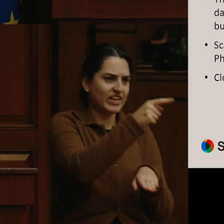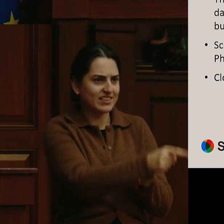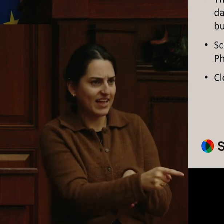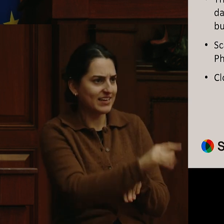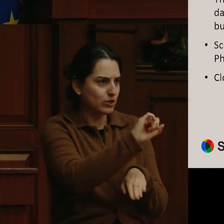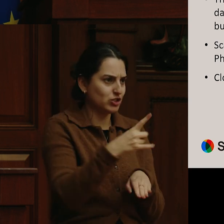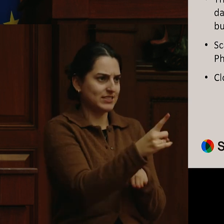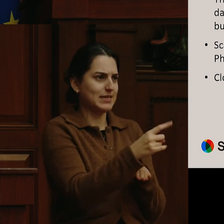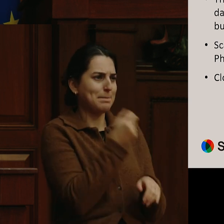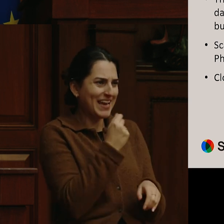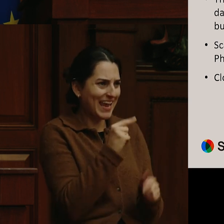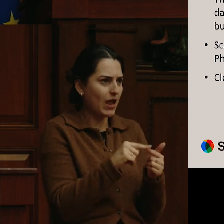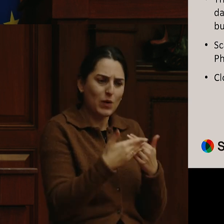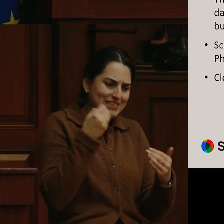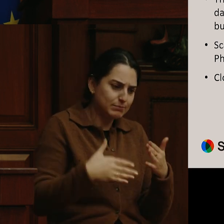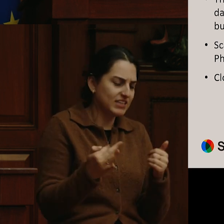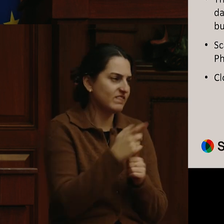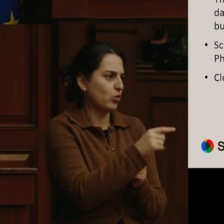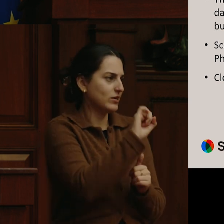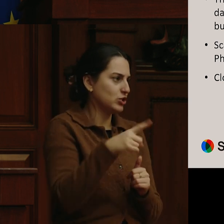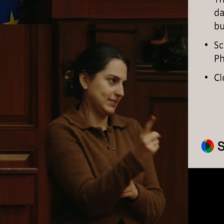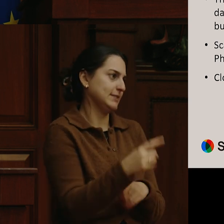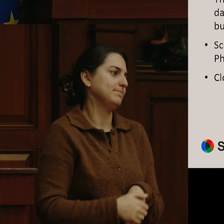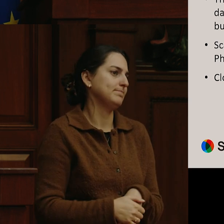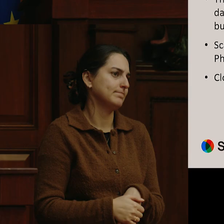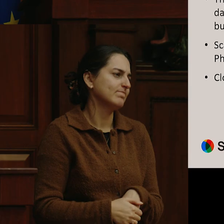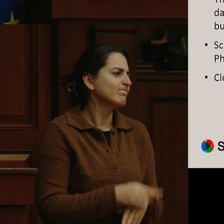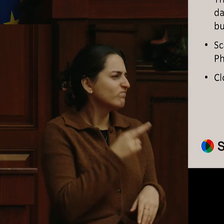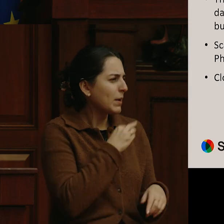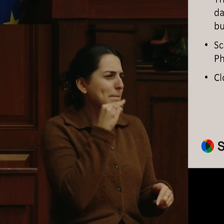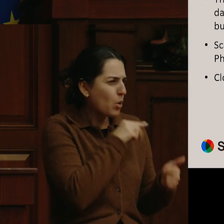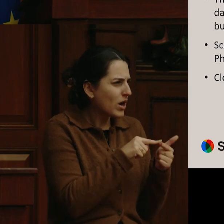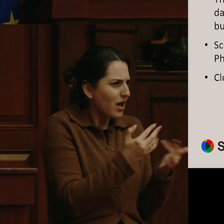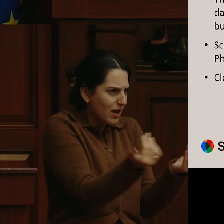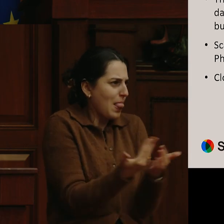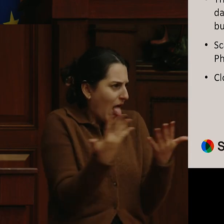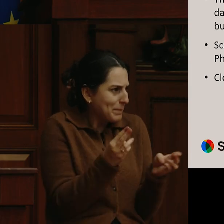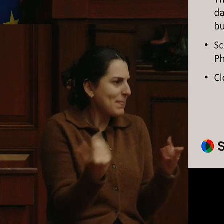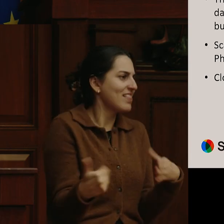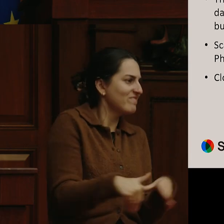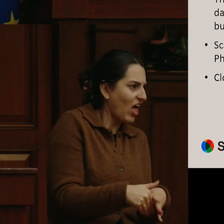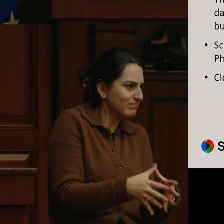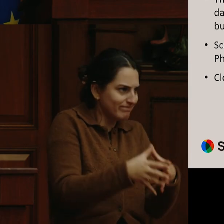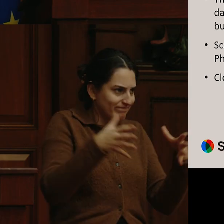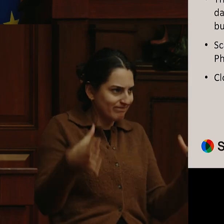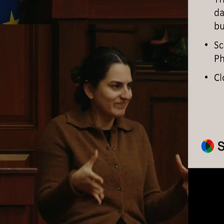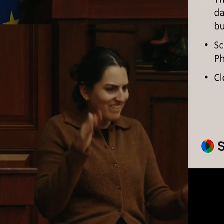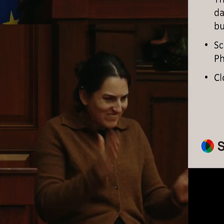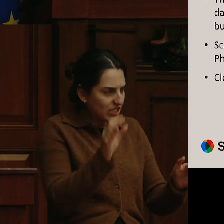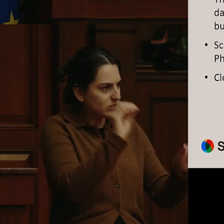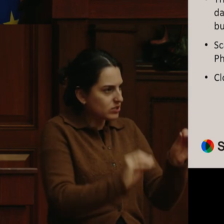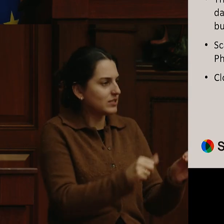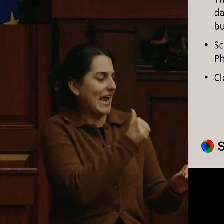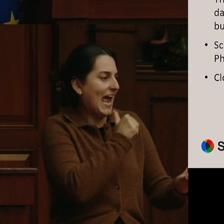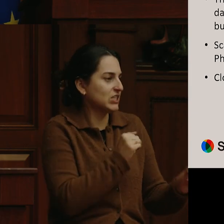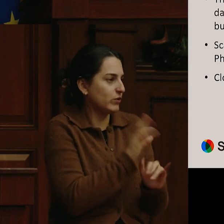and some of the expenses associated with Sjögren's. It's really important that we get as many people as possible completing the